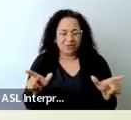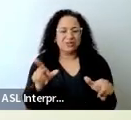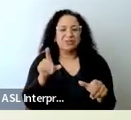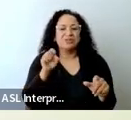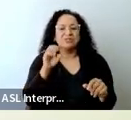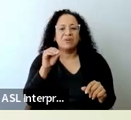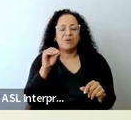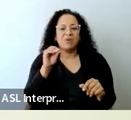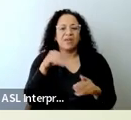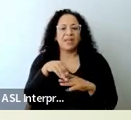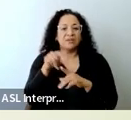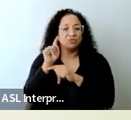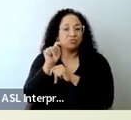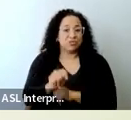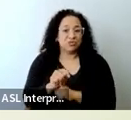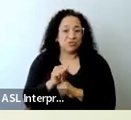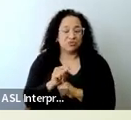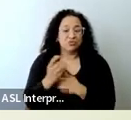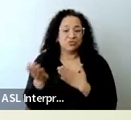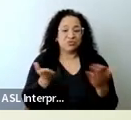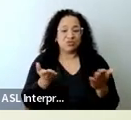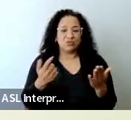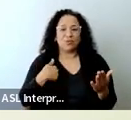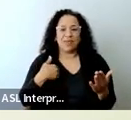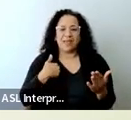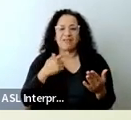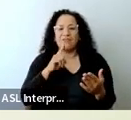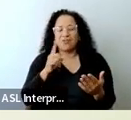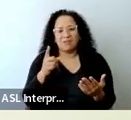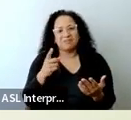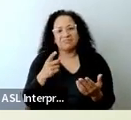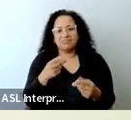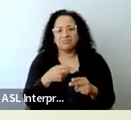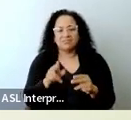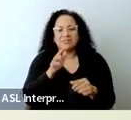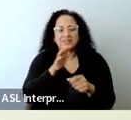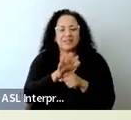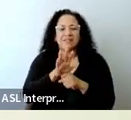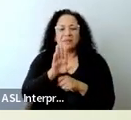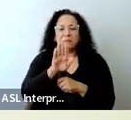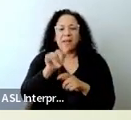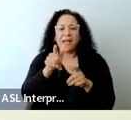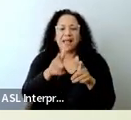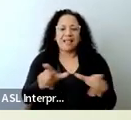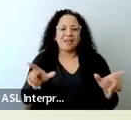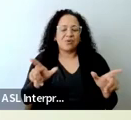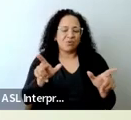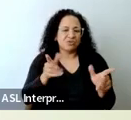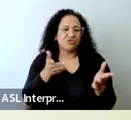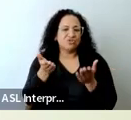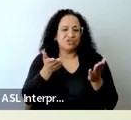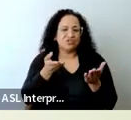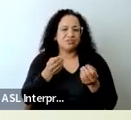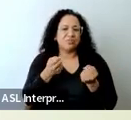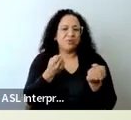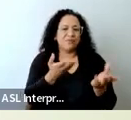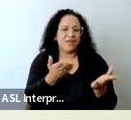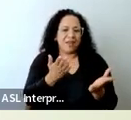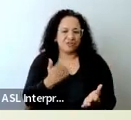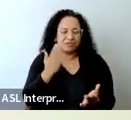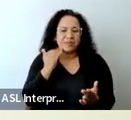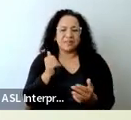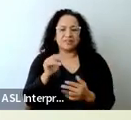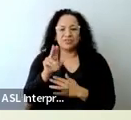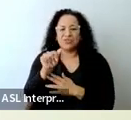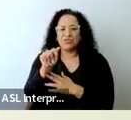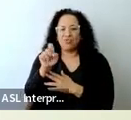So in traditional services, we have a real shortage of bilingual service providers because the